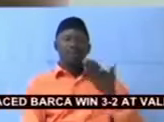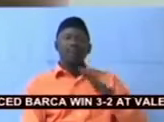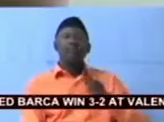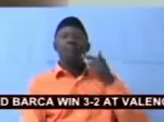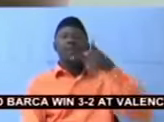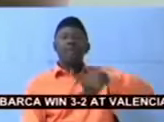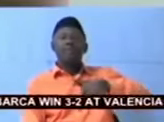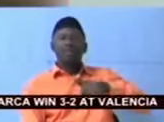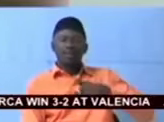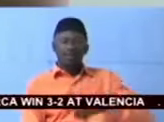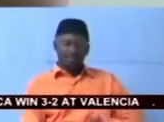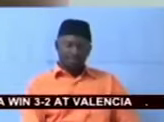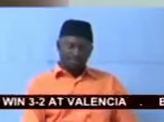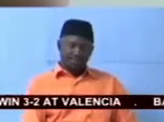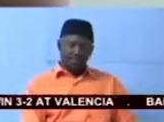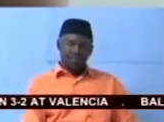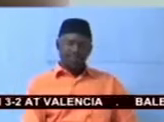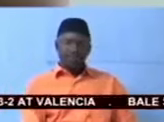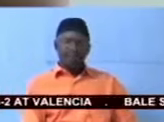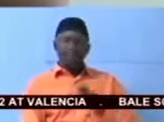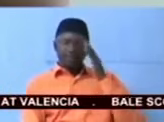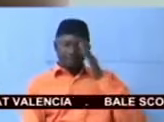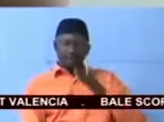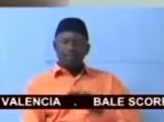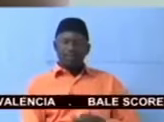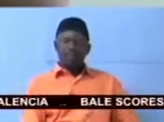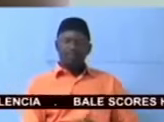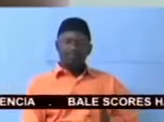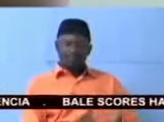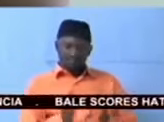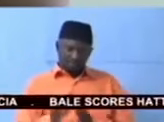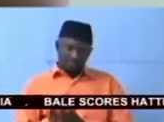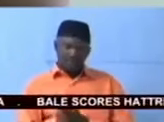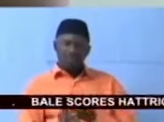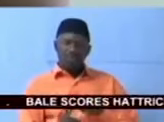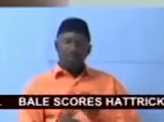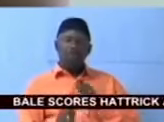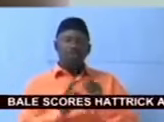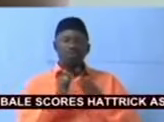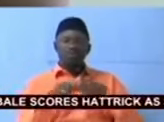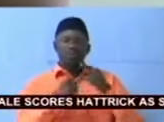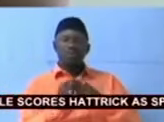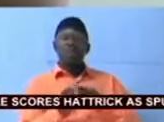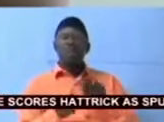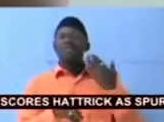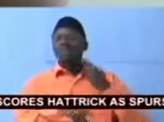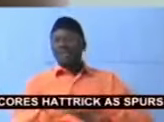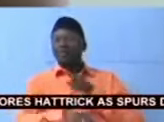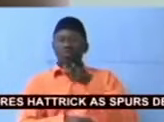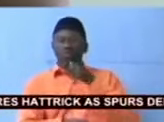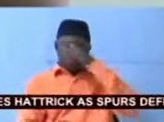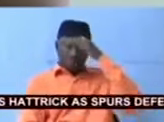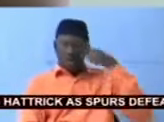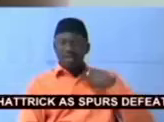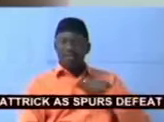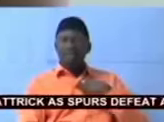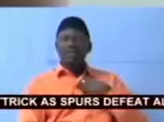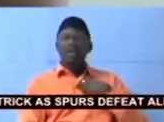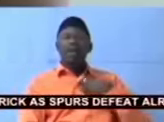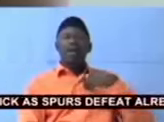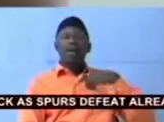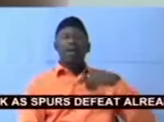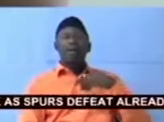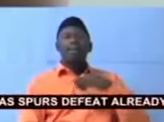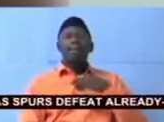for that. So now we go back to where you were a principal magistrate. Legi nak ñu delu wat ci ban jamono ji nga nekké principal magistrate. I